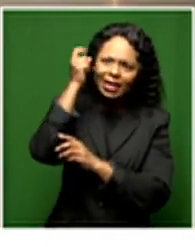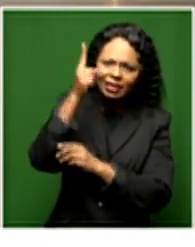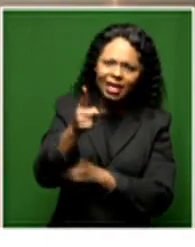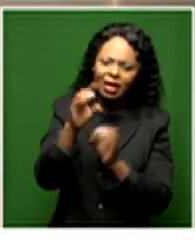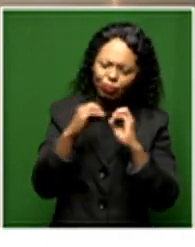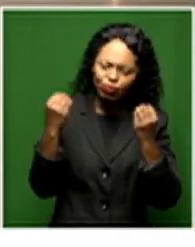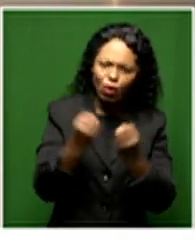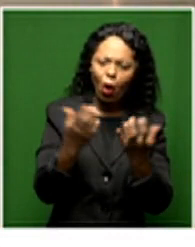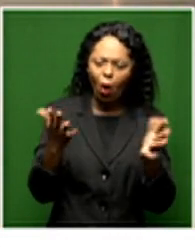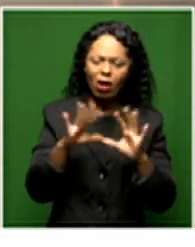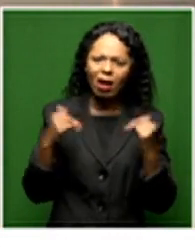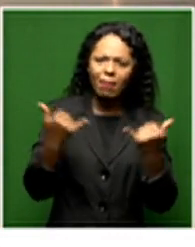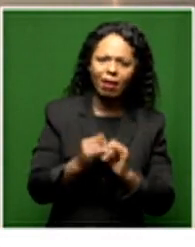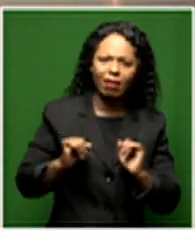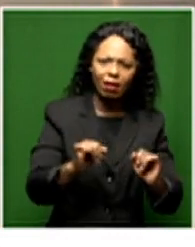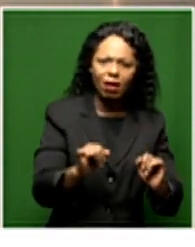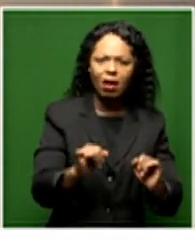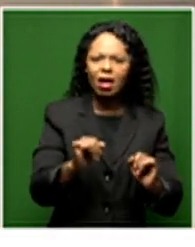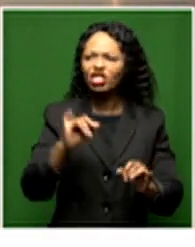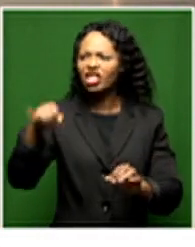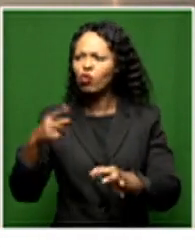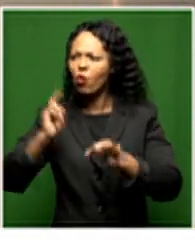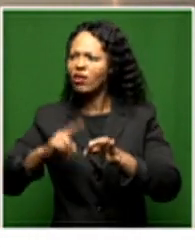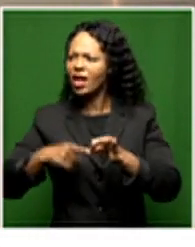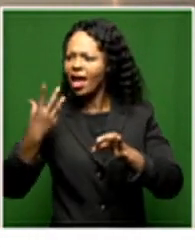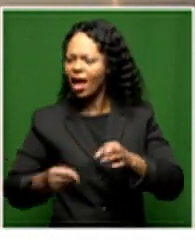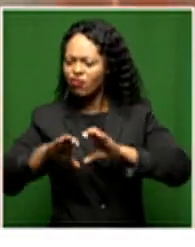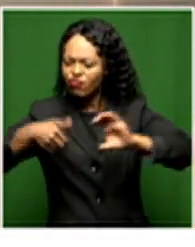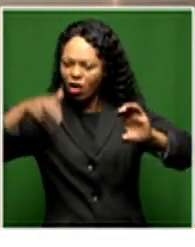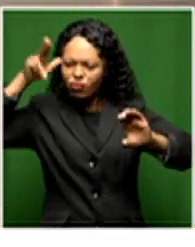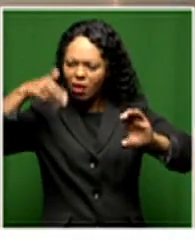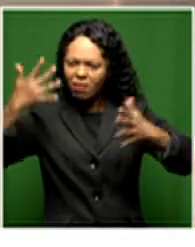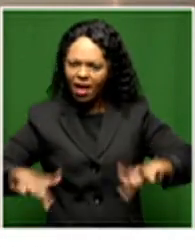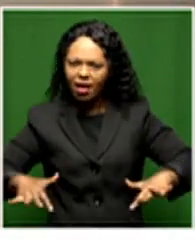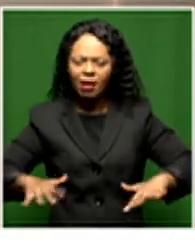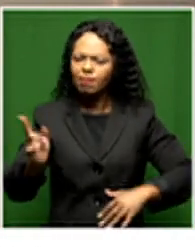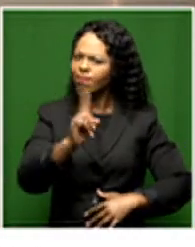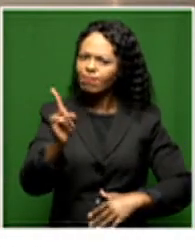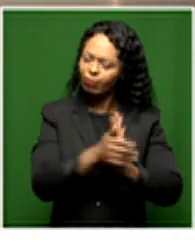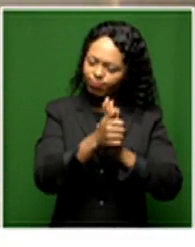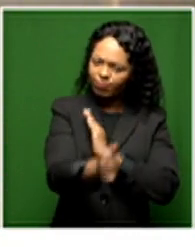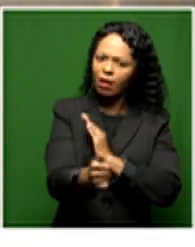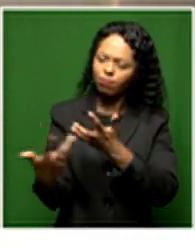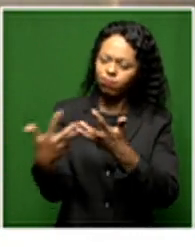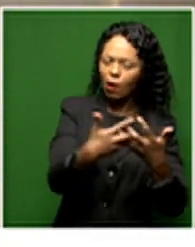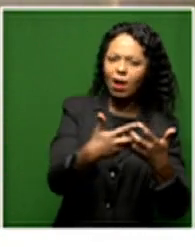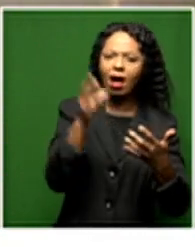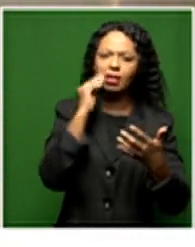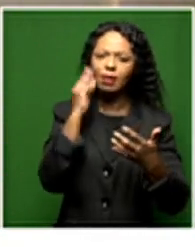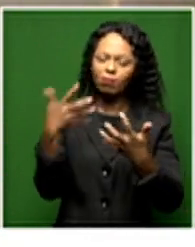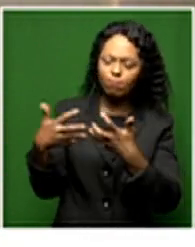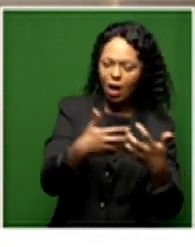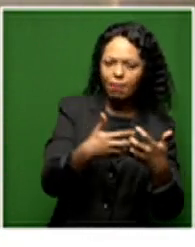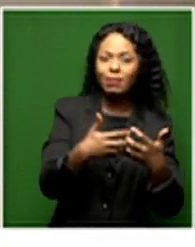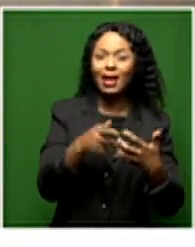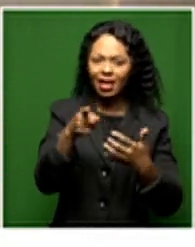out. Right. And it's not only just about having a qualification that accelerates you to the higher end of an industry. And I think that's part